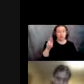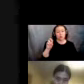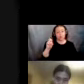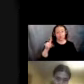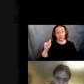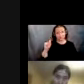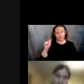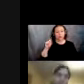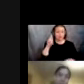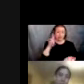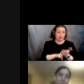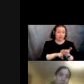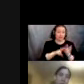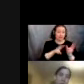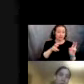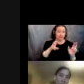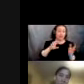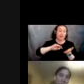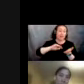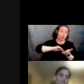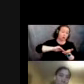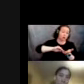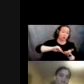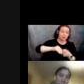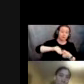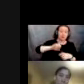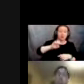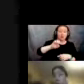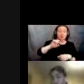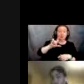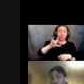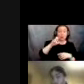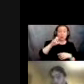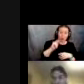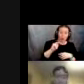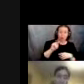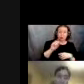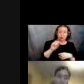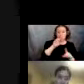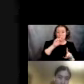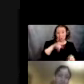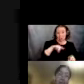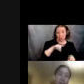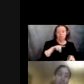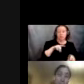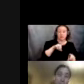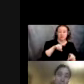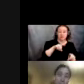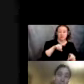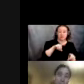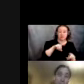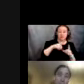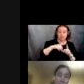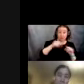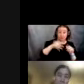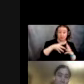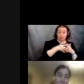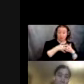order that sent West Coast Japanese Americans and a few from other parts of the country